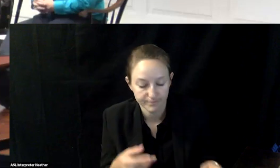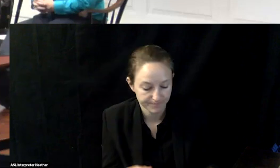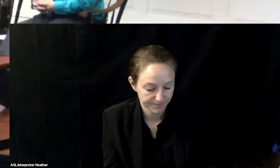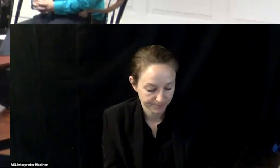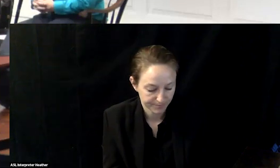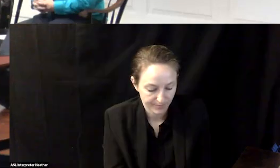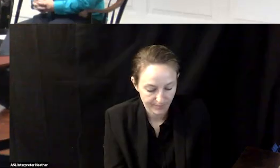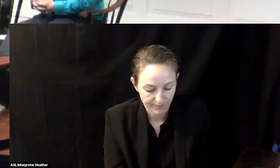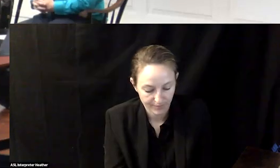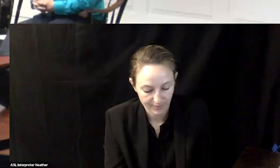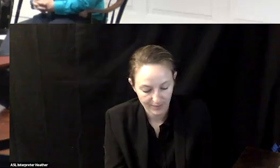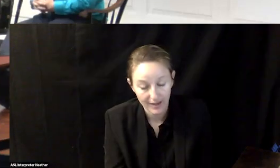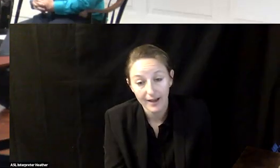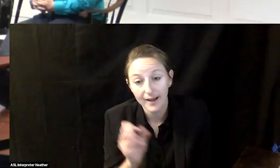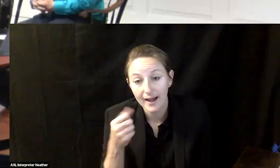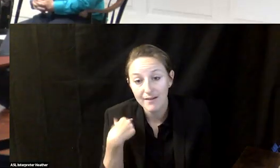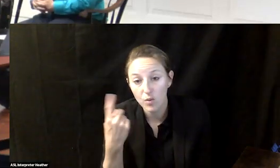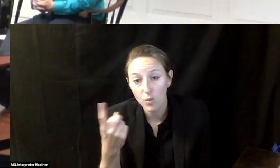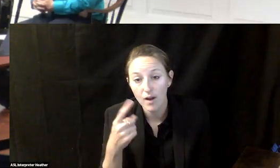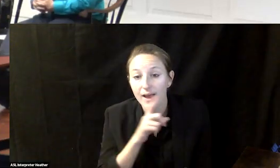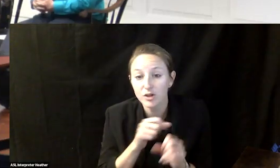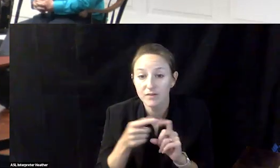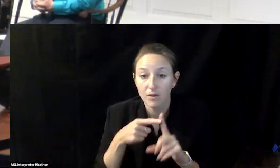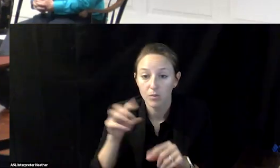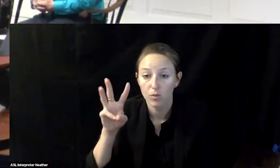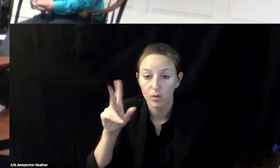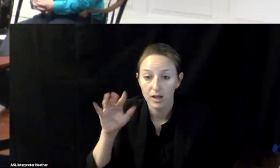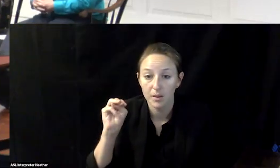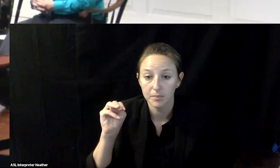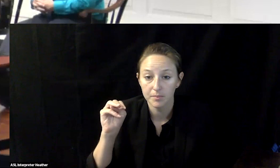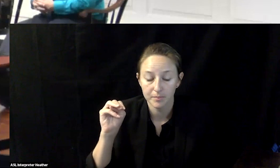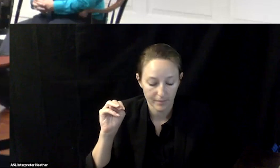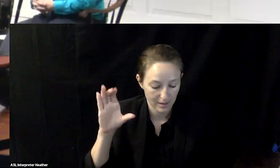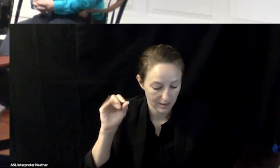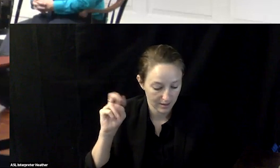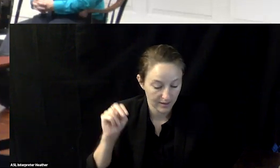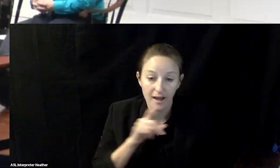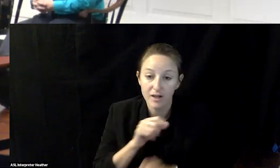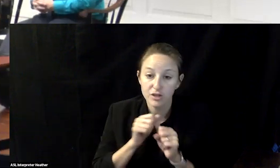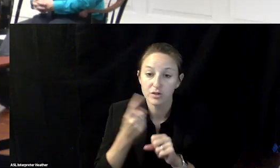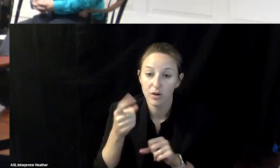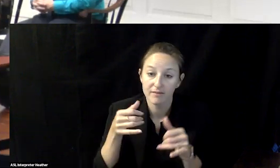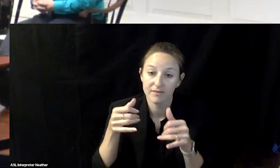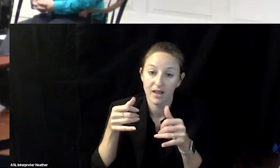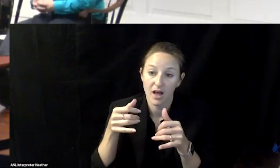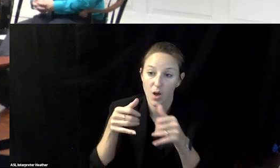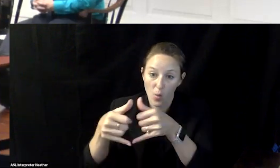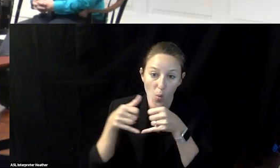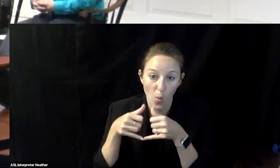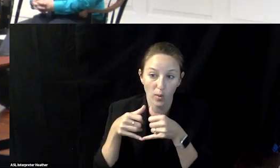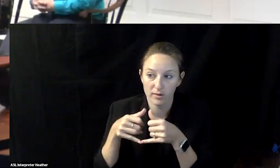Yeah, we have one. Actually, it came in from William Cannon, who is one of the recipients of the Harvard Accessibility in the World Award we gave